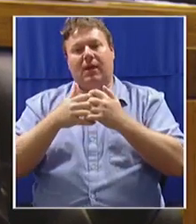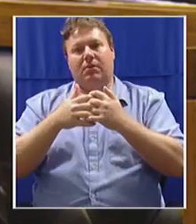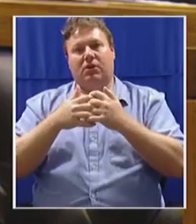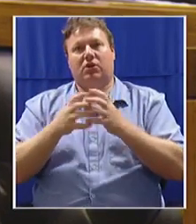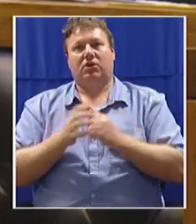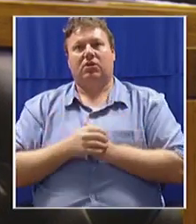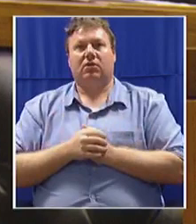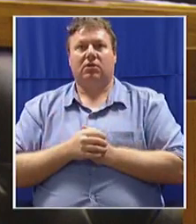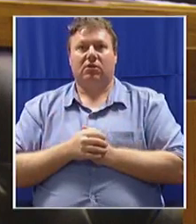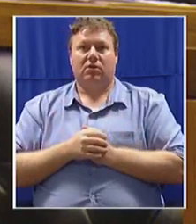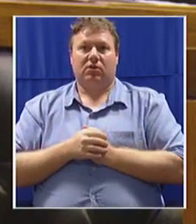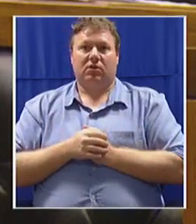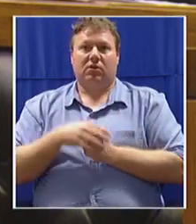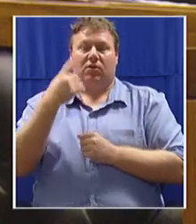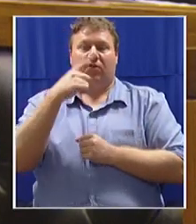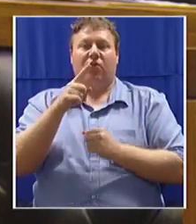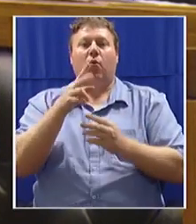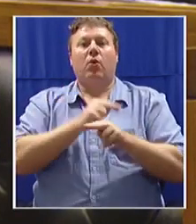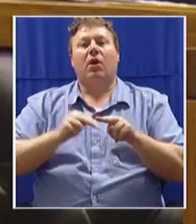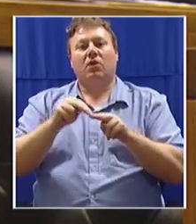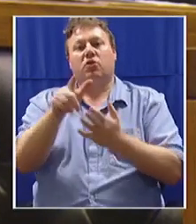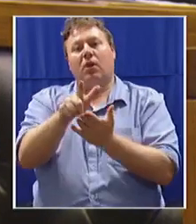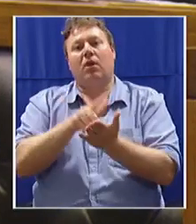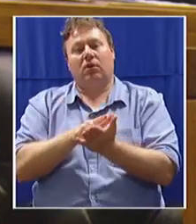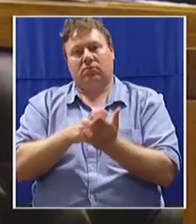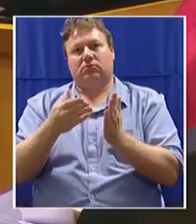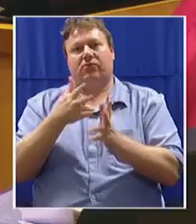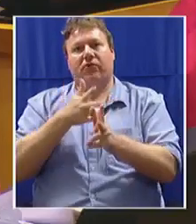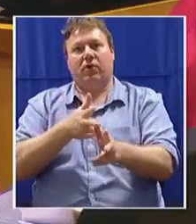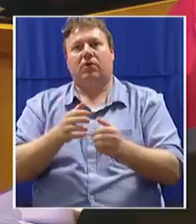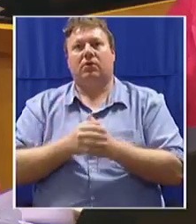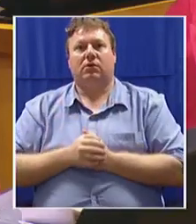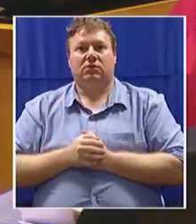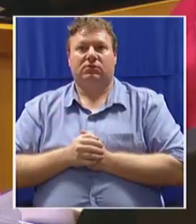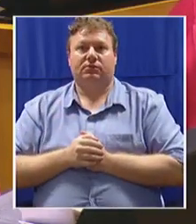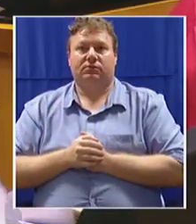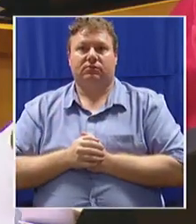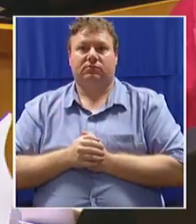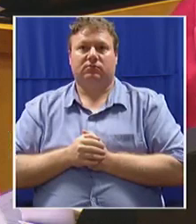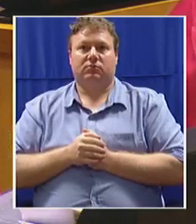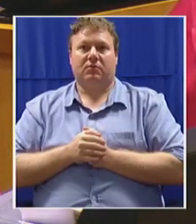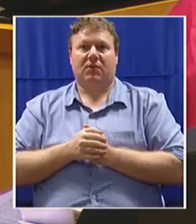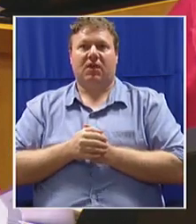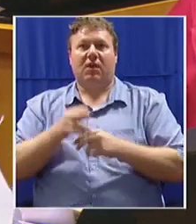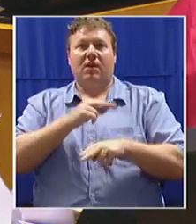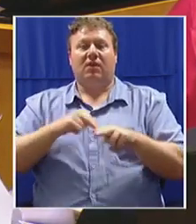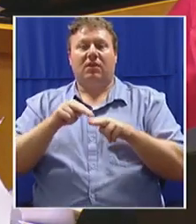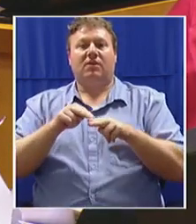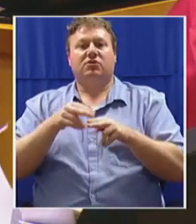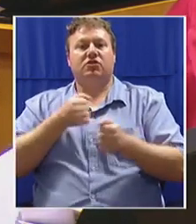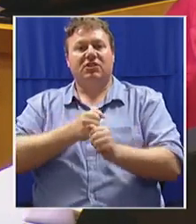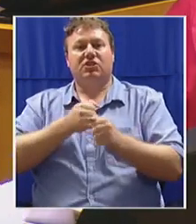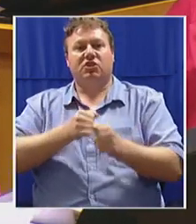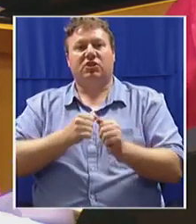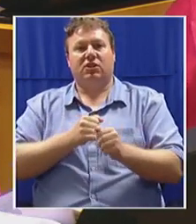terms of national legislation. Currently, the National Strategic Intelligence Act, number 39